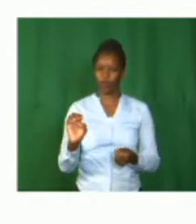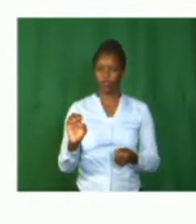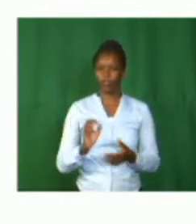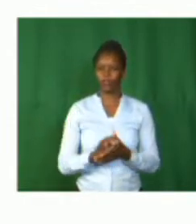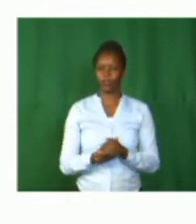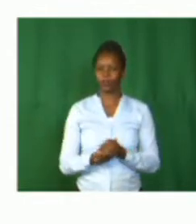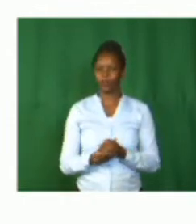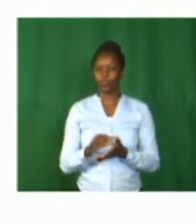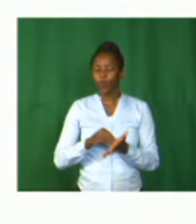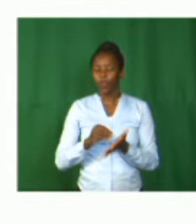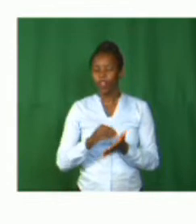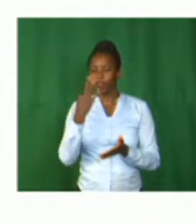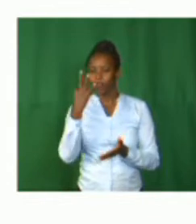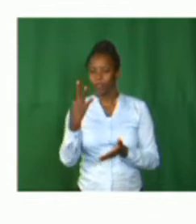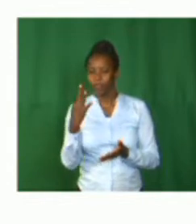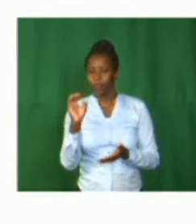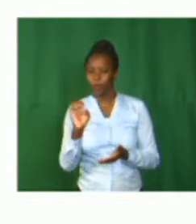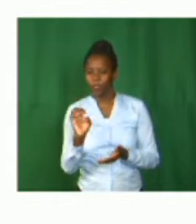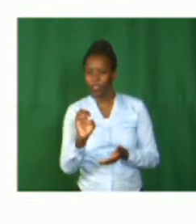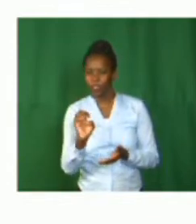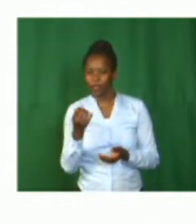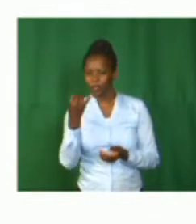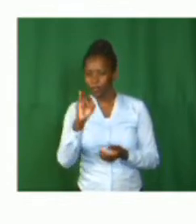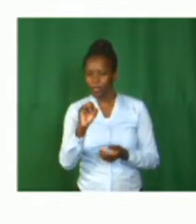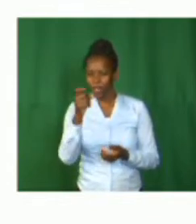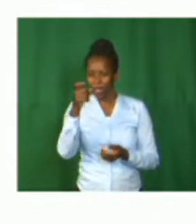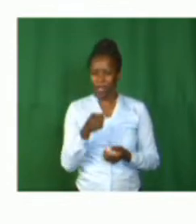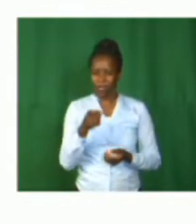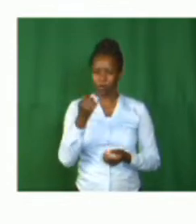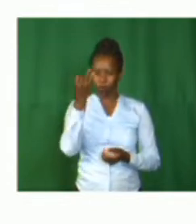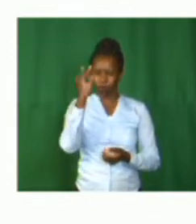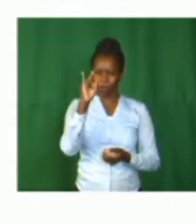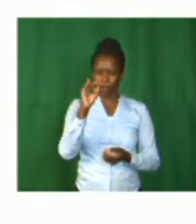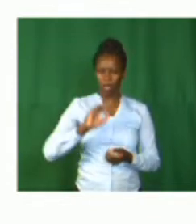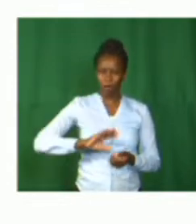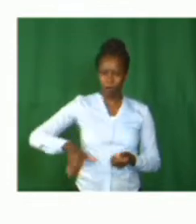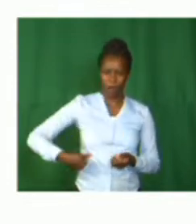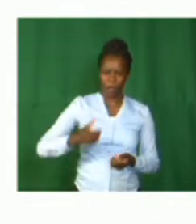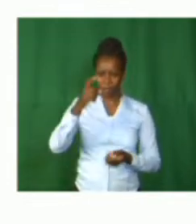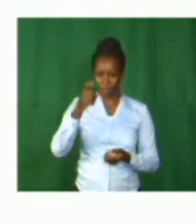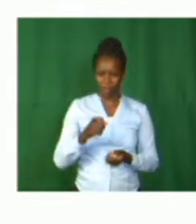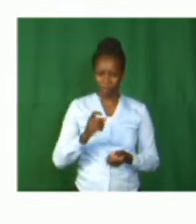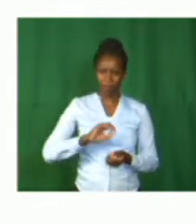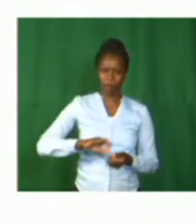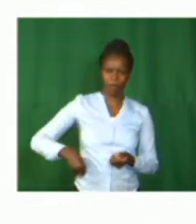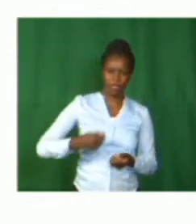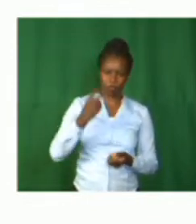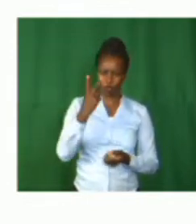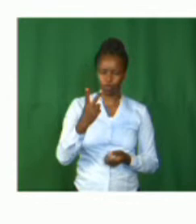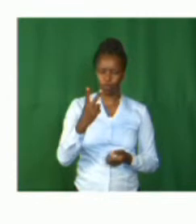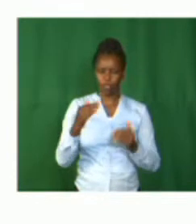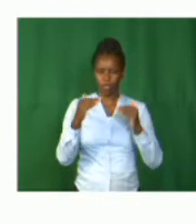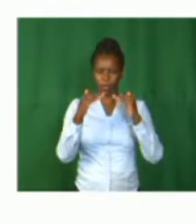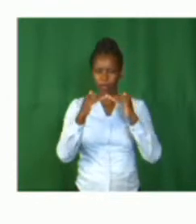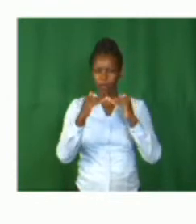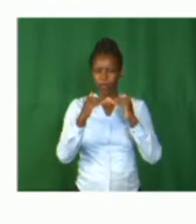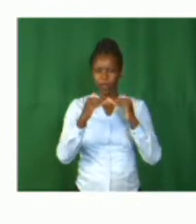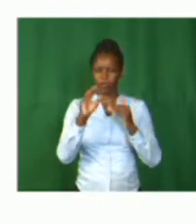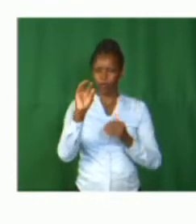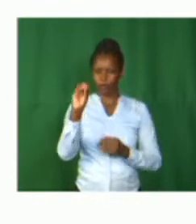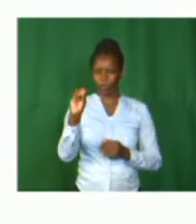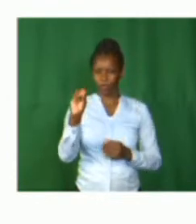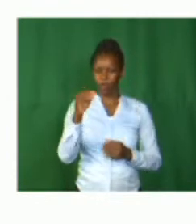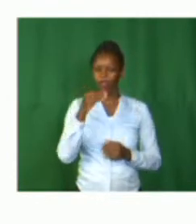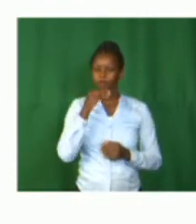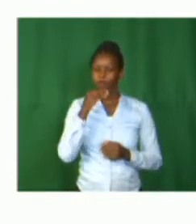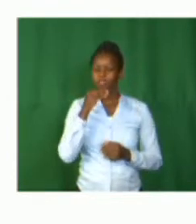three equations here. The first equation is x squared minus x minus 2 is equal to 0. So this 0 here